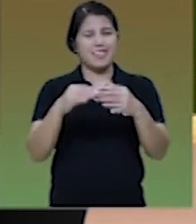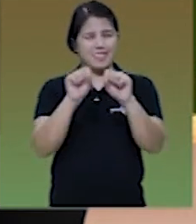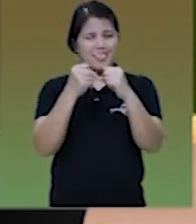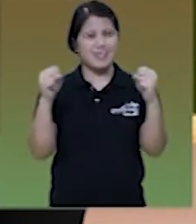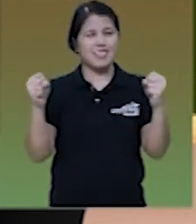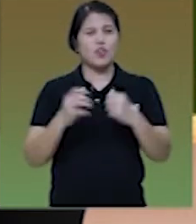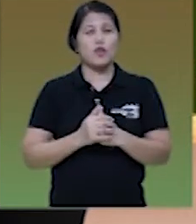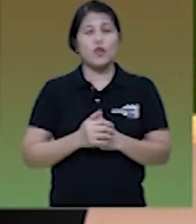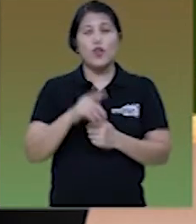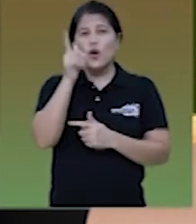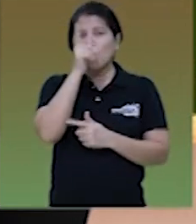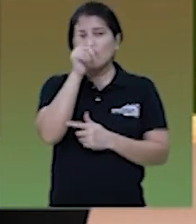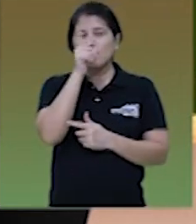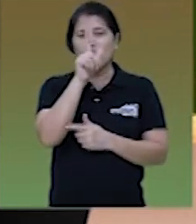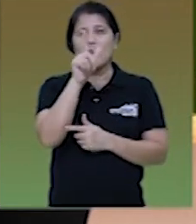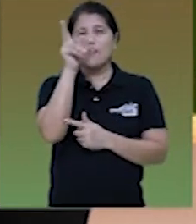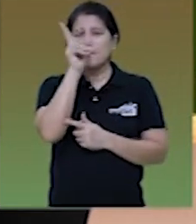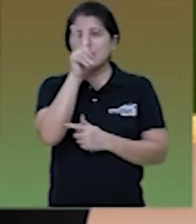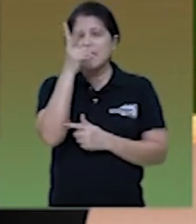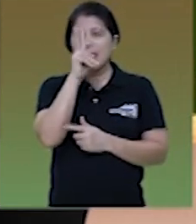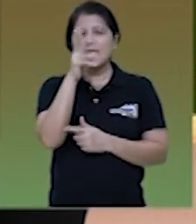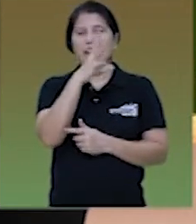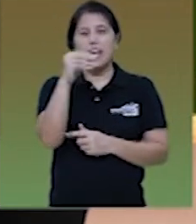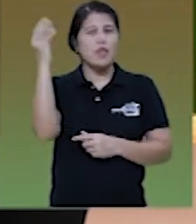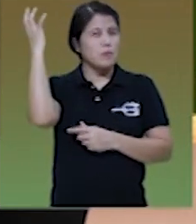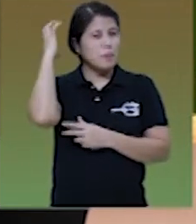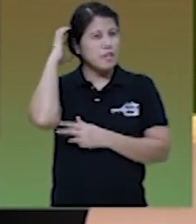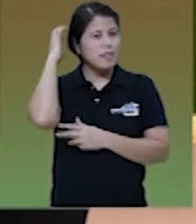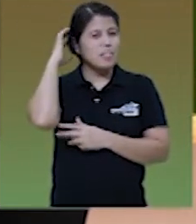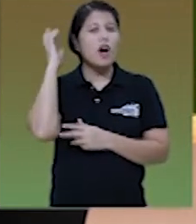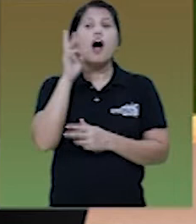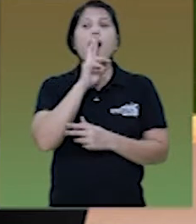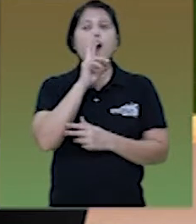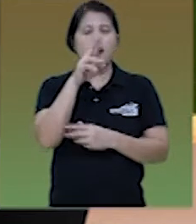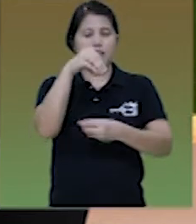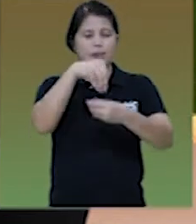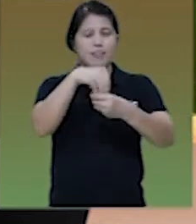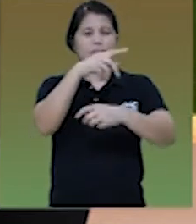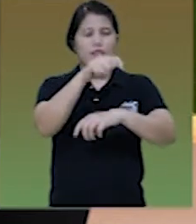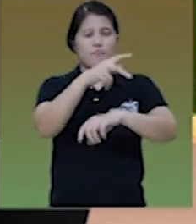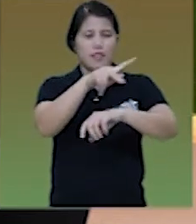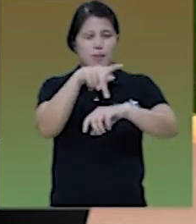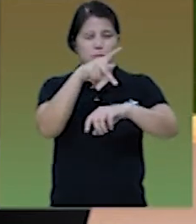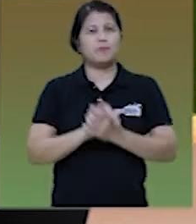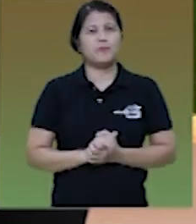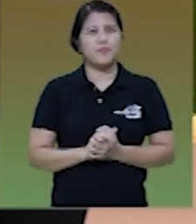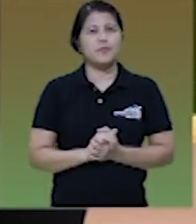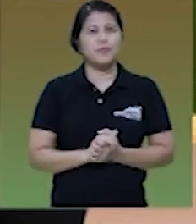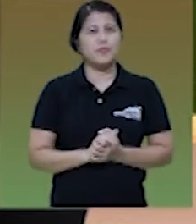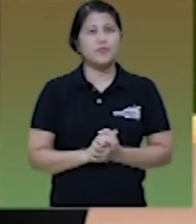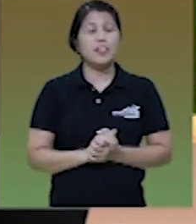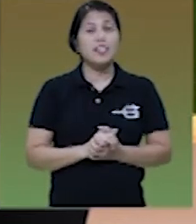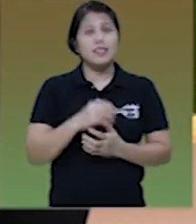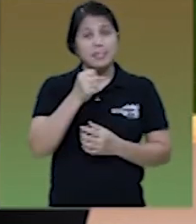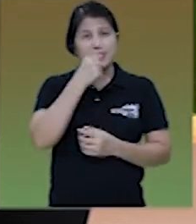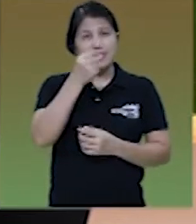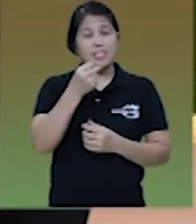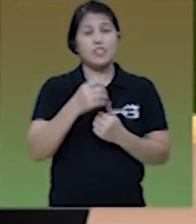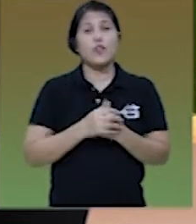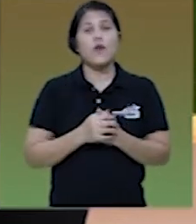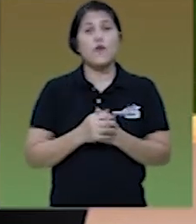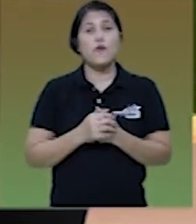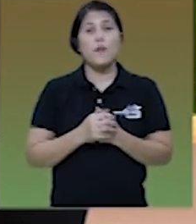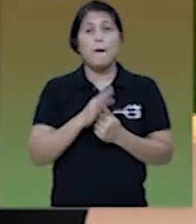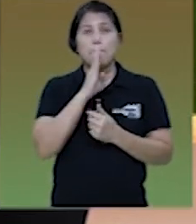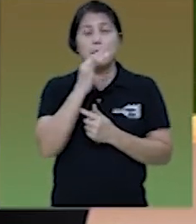sentence. Luzon, Visayas, and Mindanao are in the Philippines. The state of being